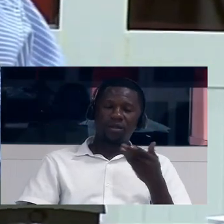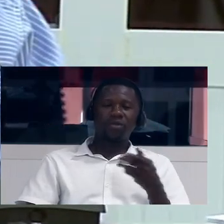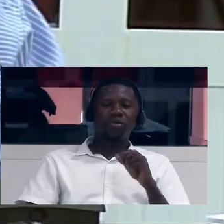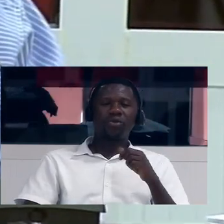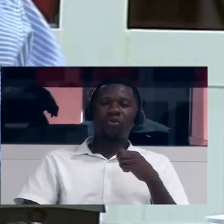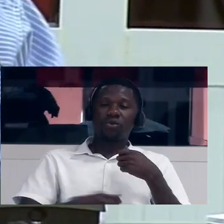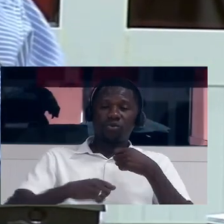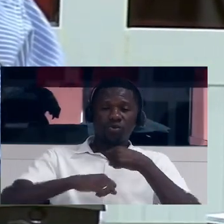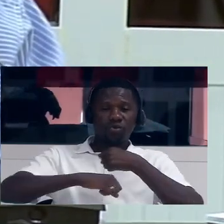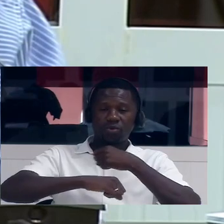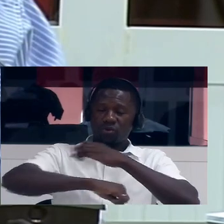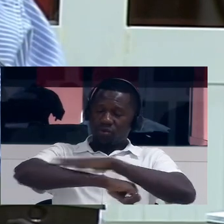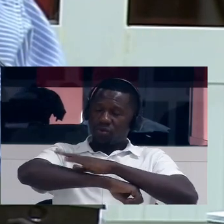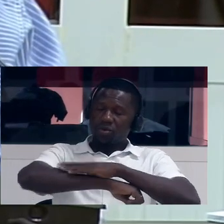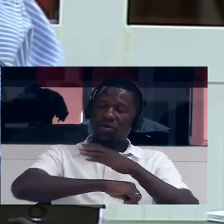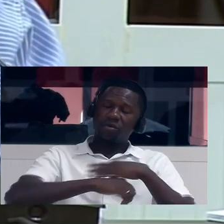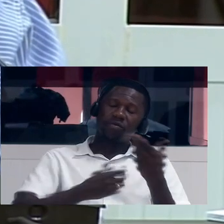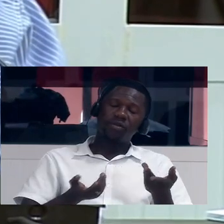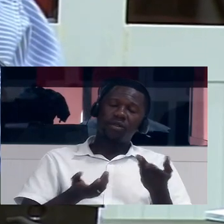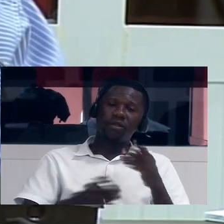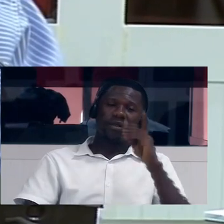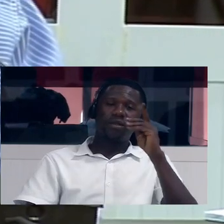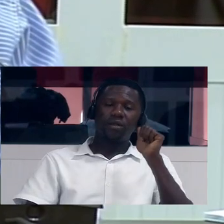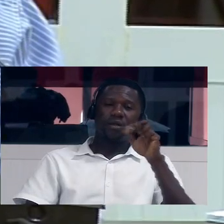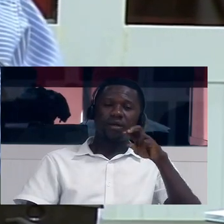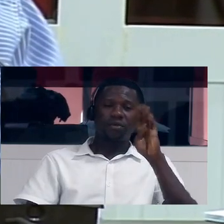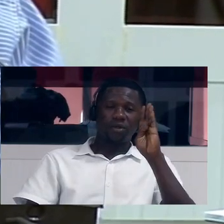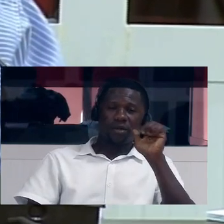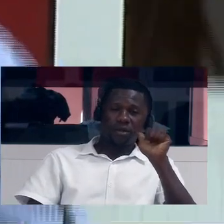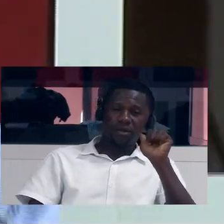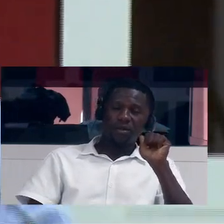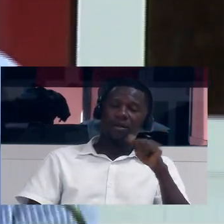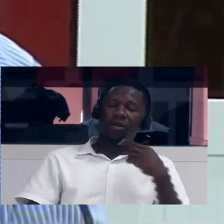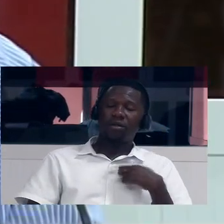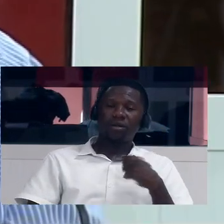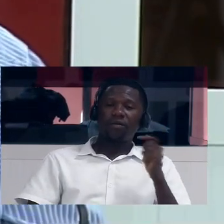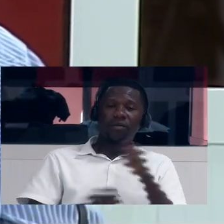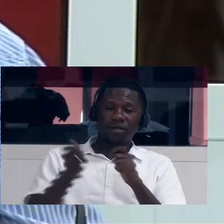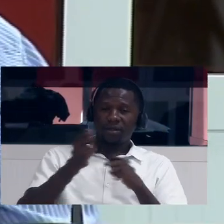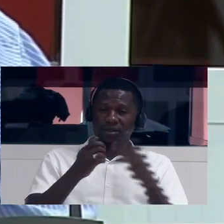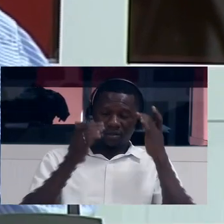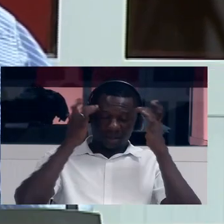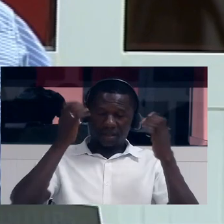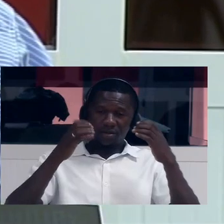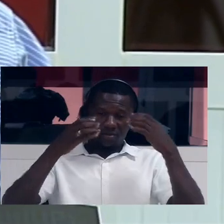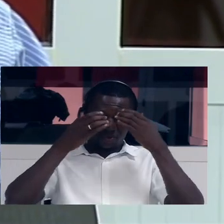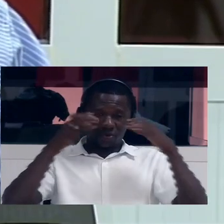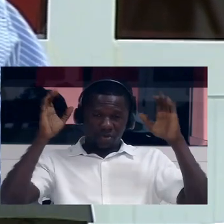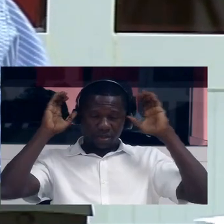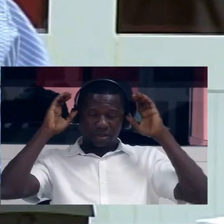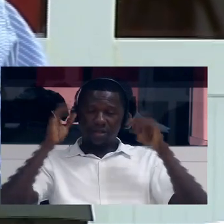also in Derby, and also the Fire Service Technical College, and also at the School